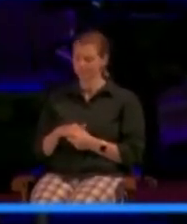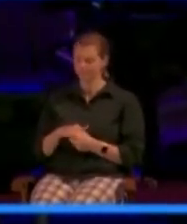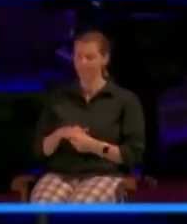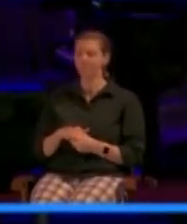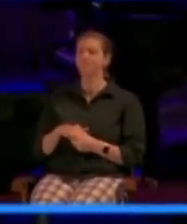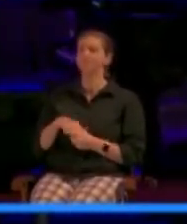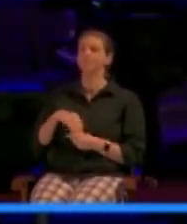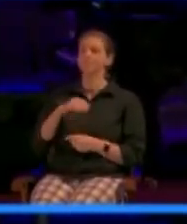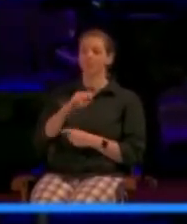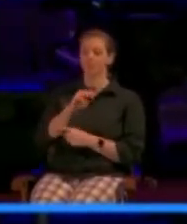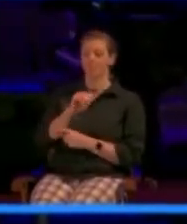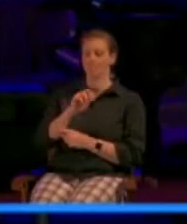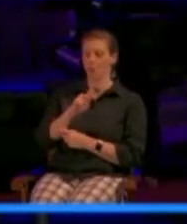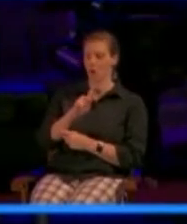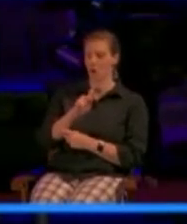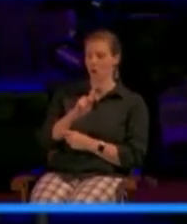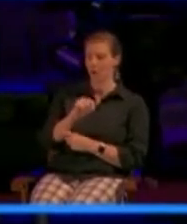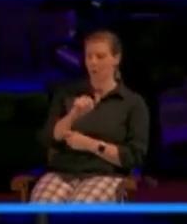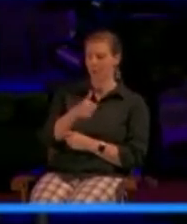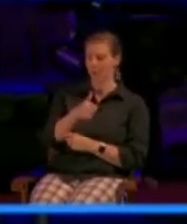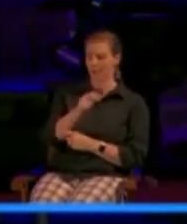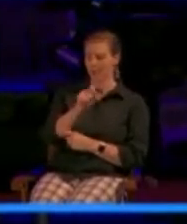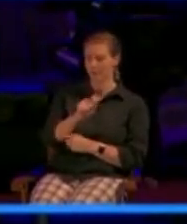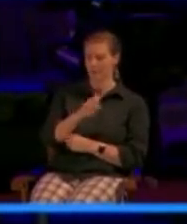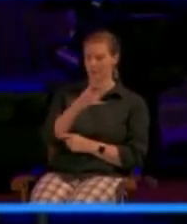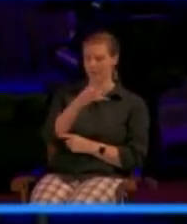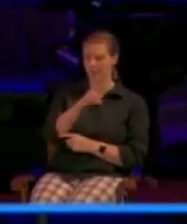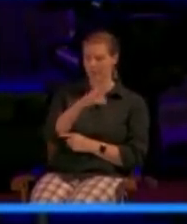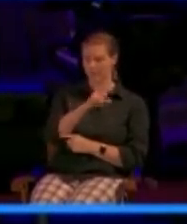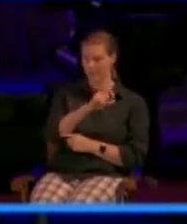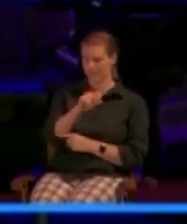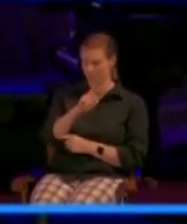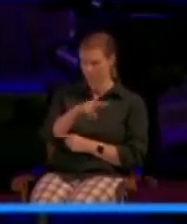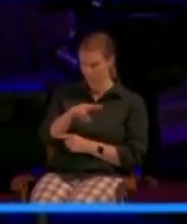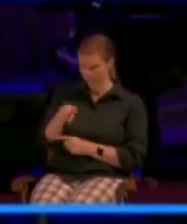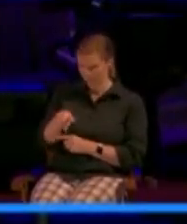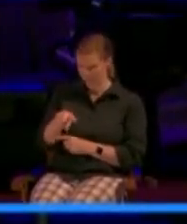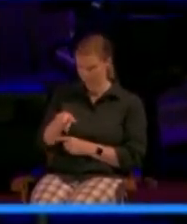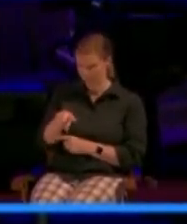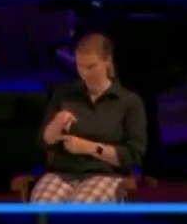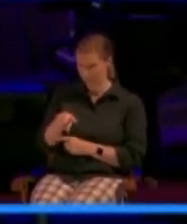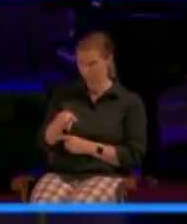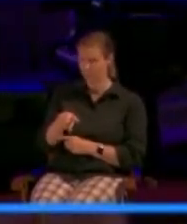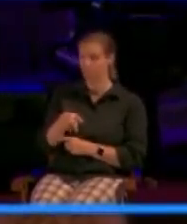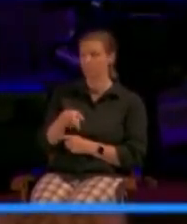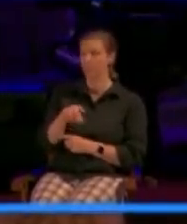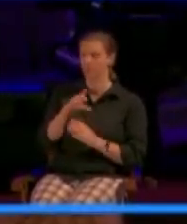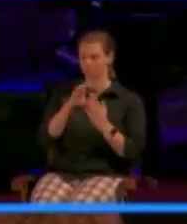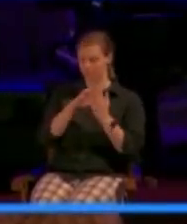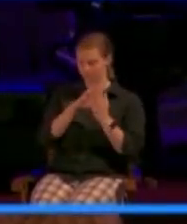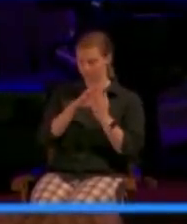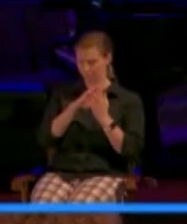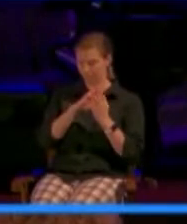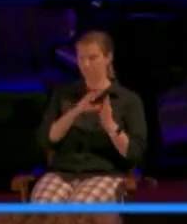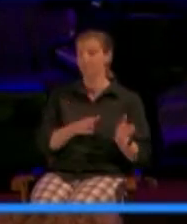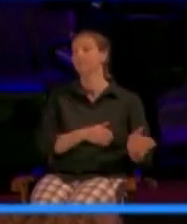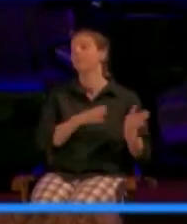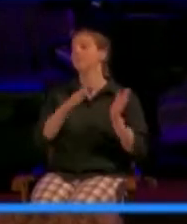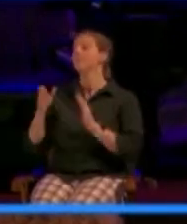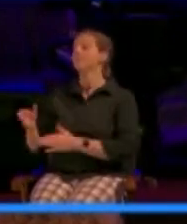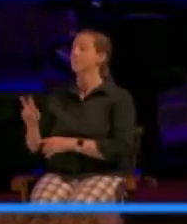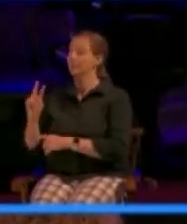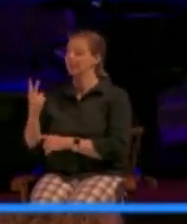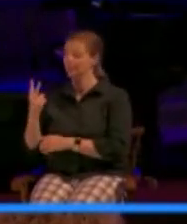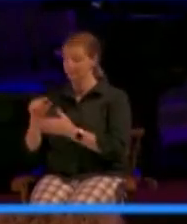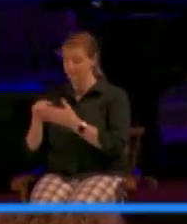Mark 10 through 17 through 22. And then we're going to look at a second single verse passage that's a